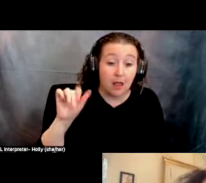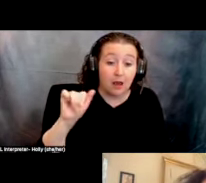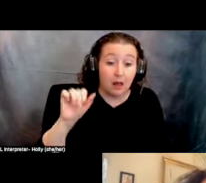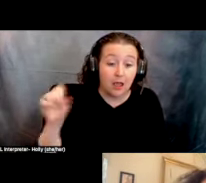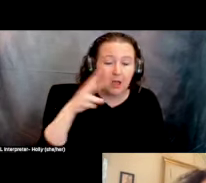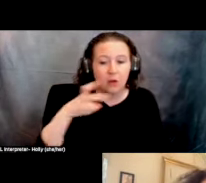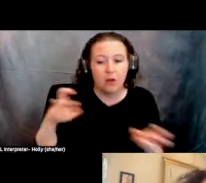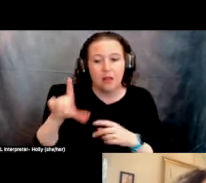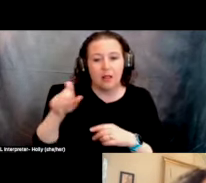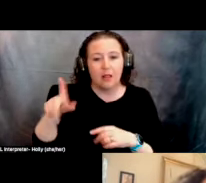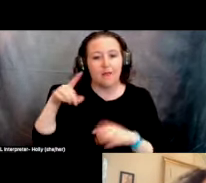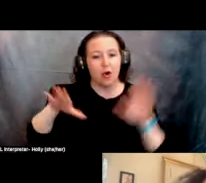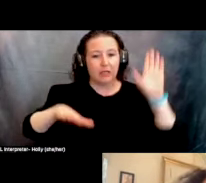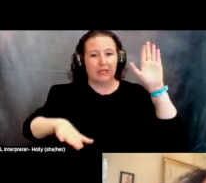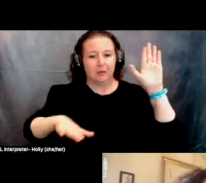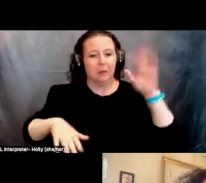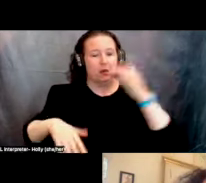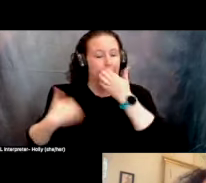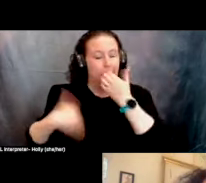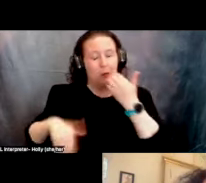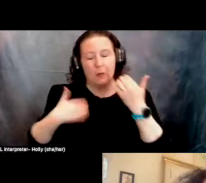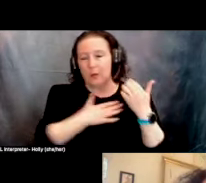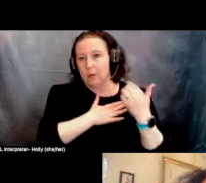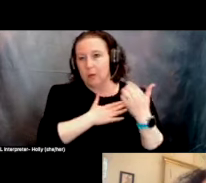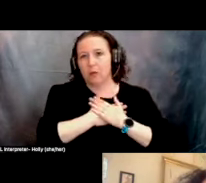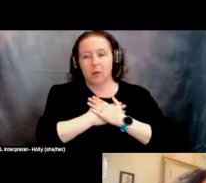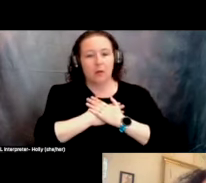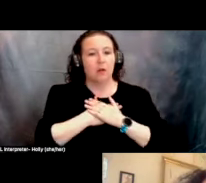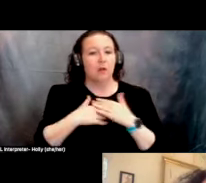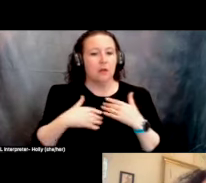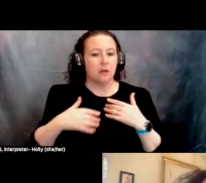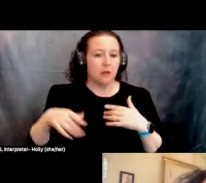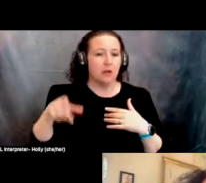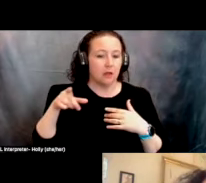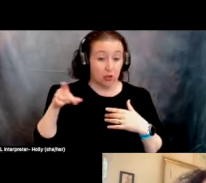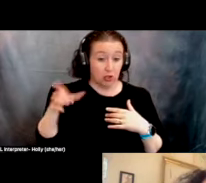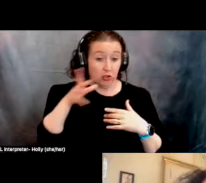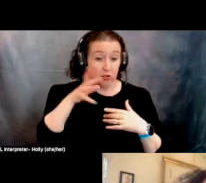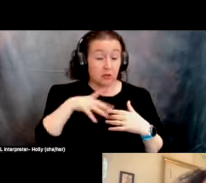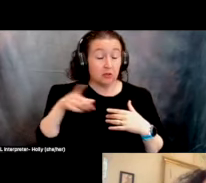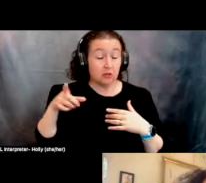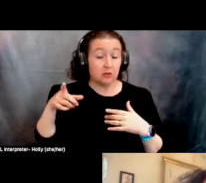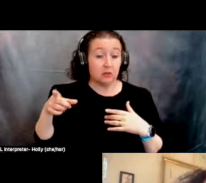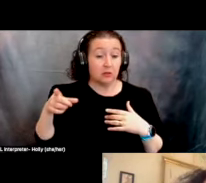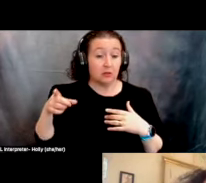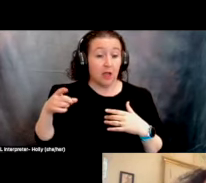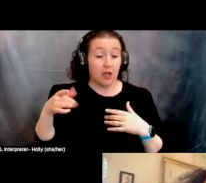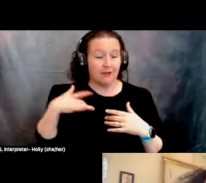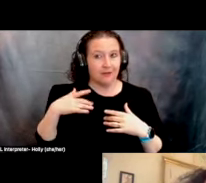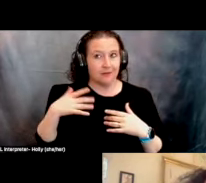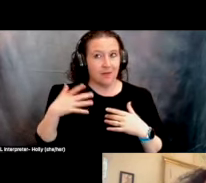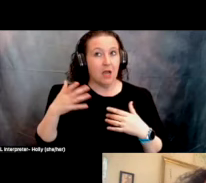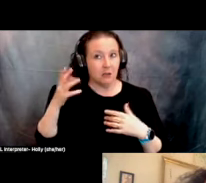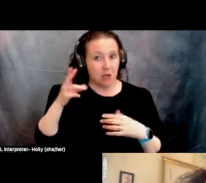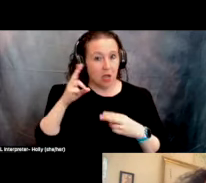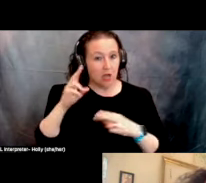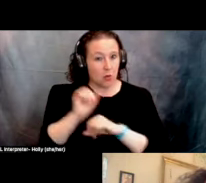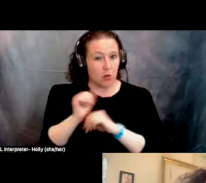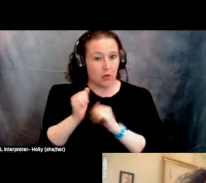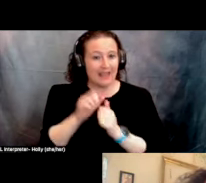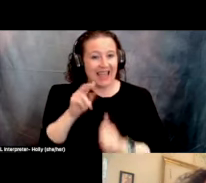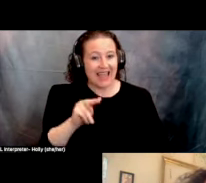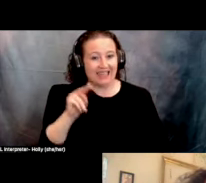was really powerful, that was broadcasted. And as well as, she is a part, I've had the honor of working with her in the